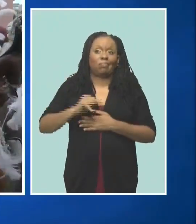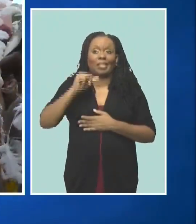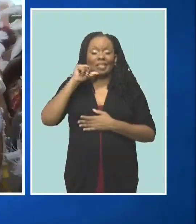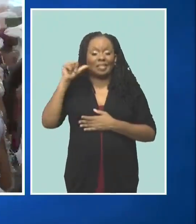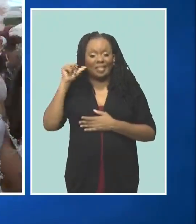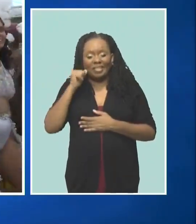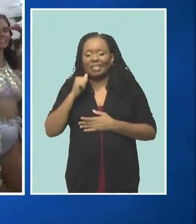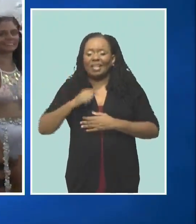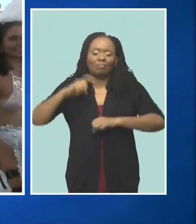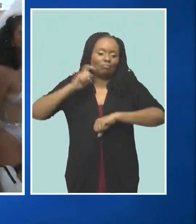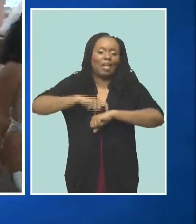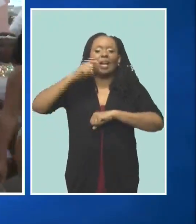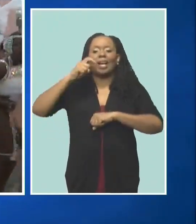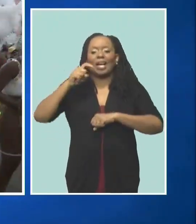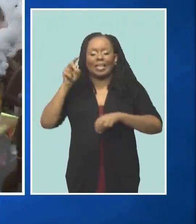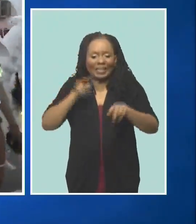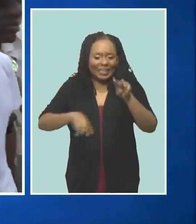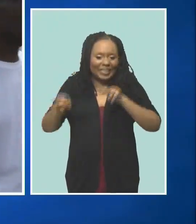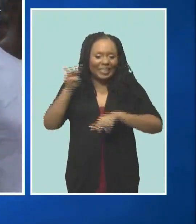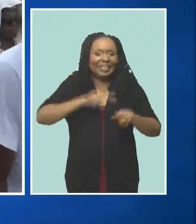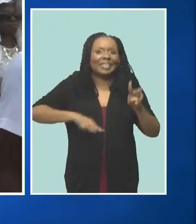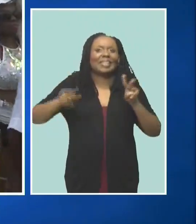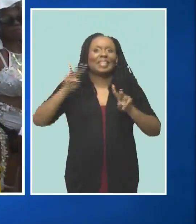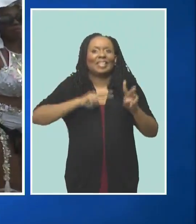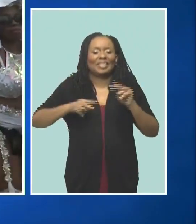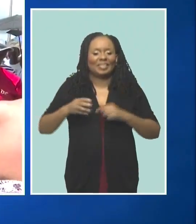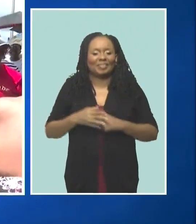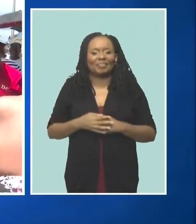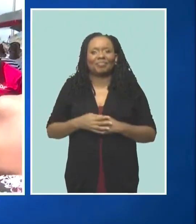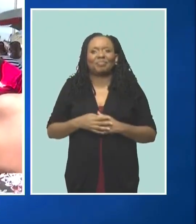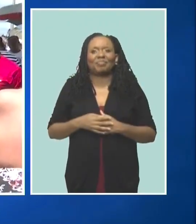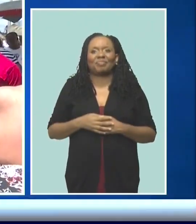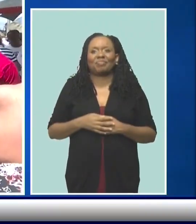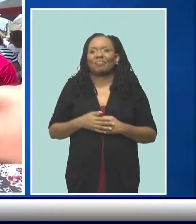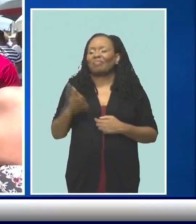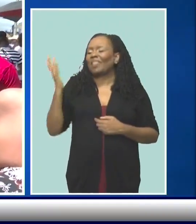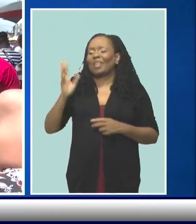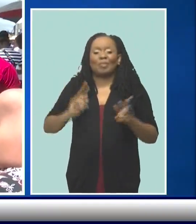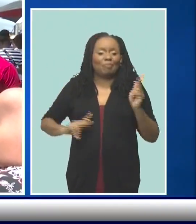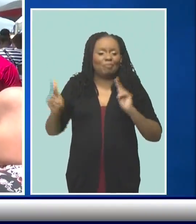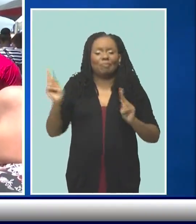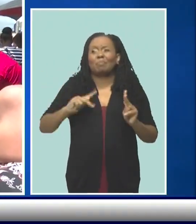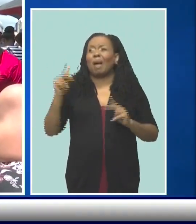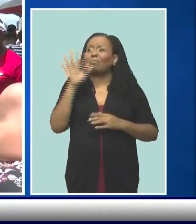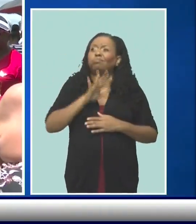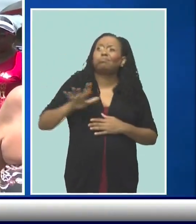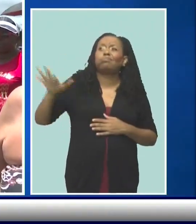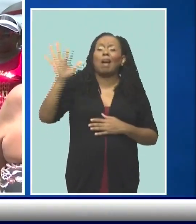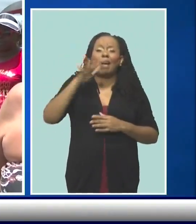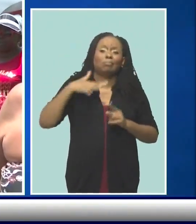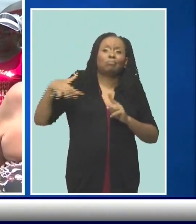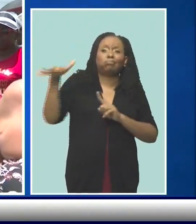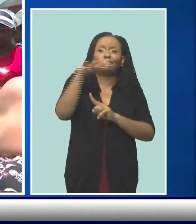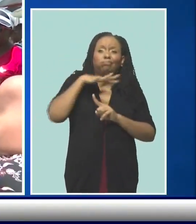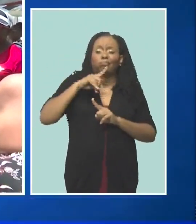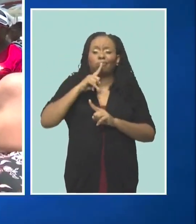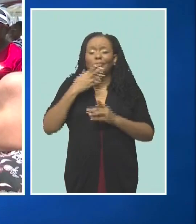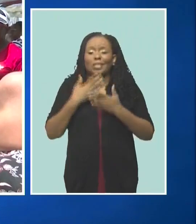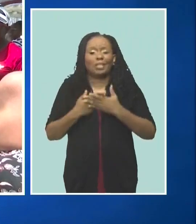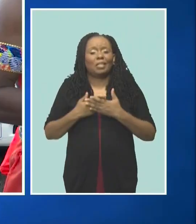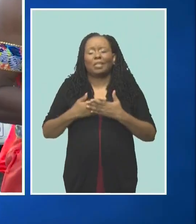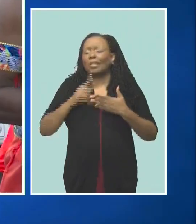touched down just in time to take in the cultural event. Just the people, the atmosphere, everything's just been amazing. So yeah, having a really good